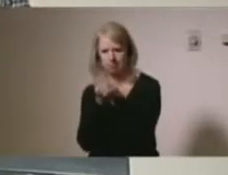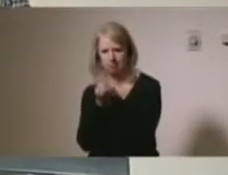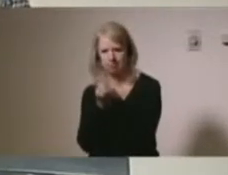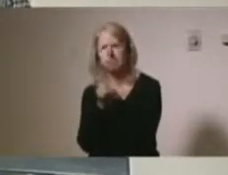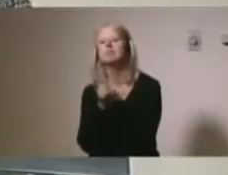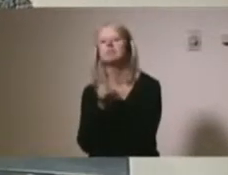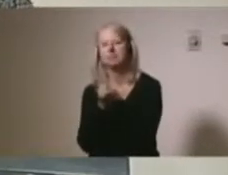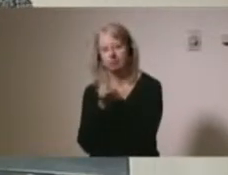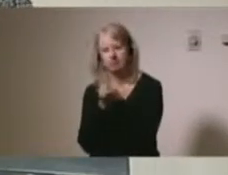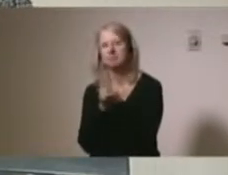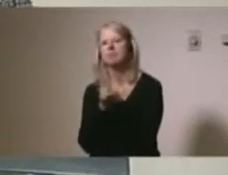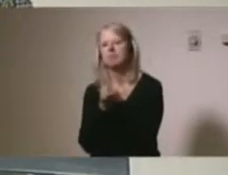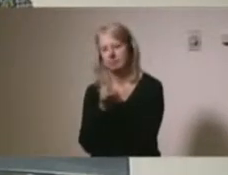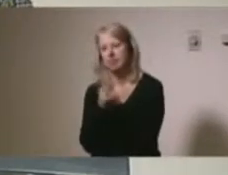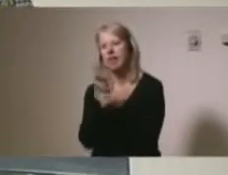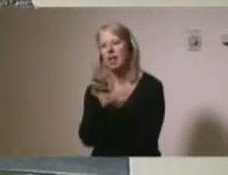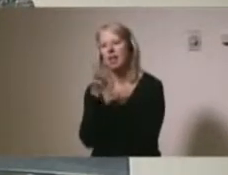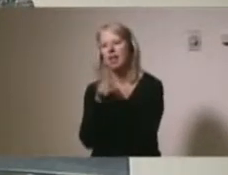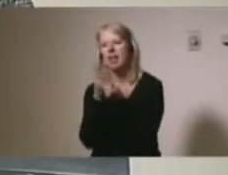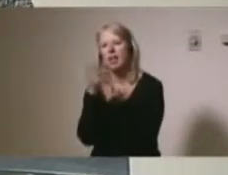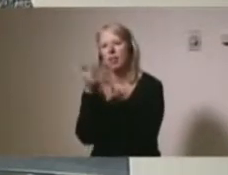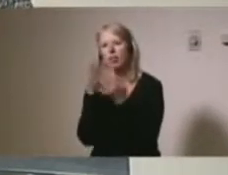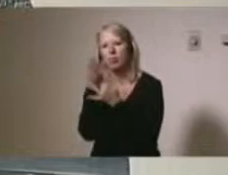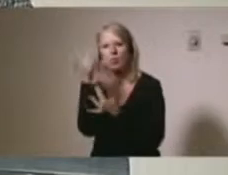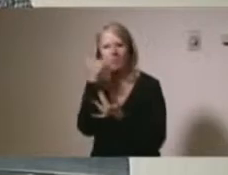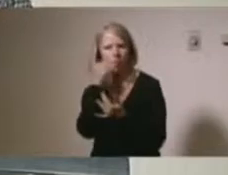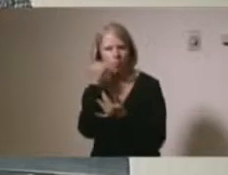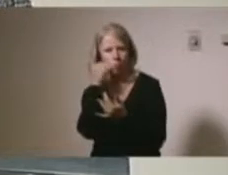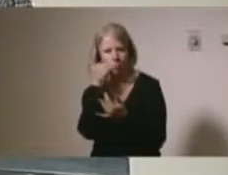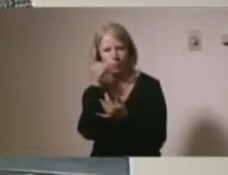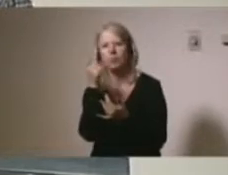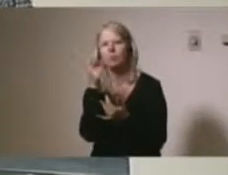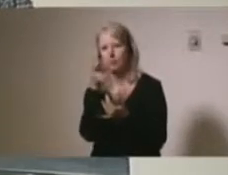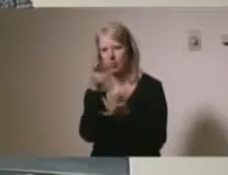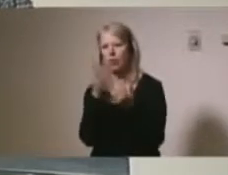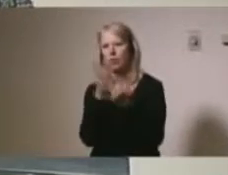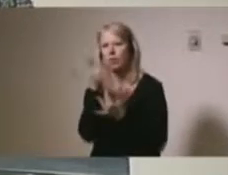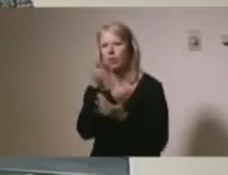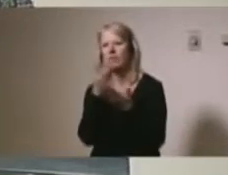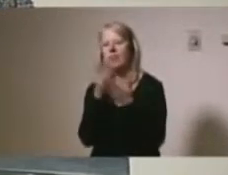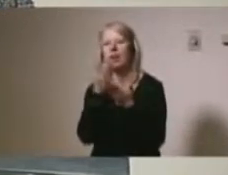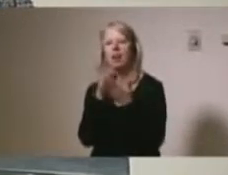It's on a telephone platform in the financial center in Paris.